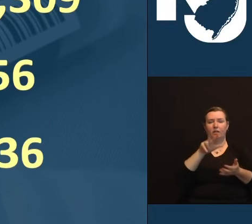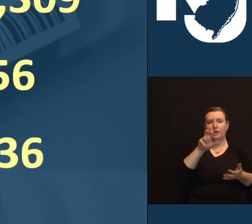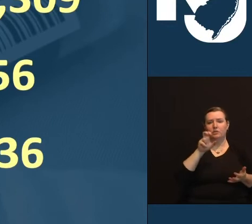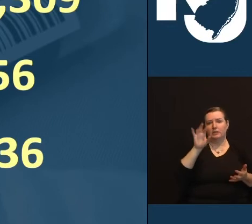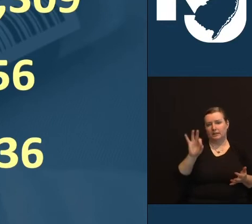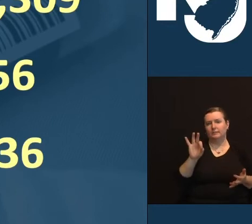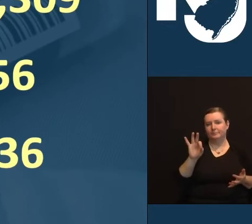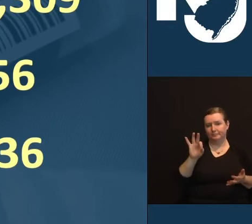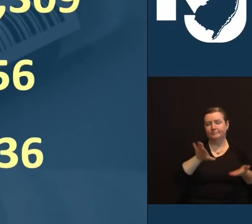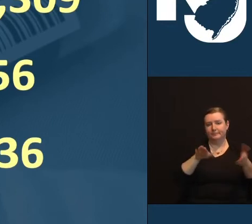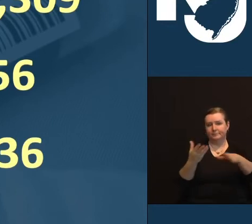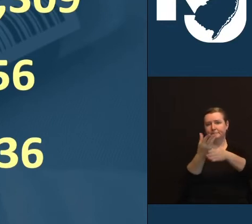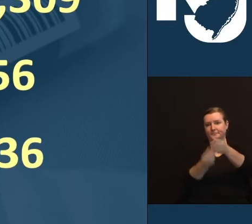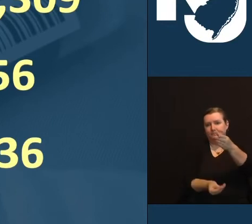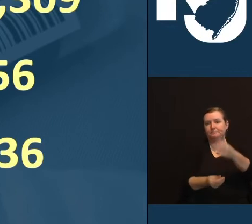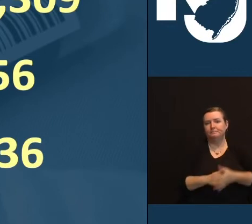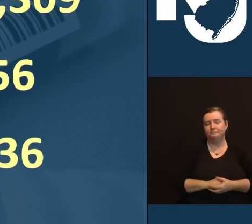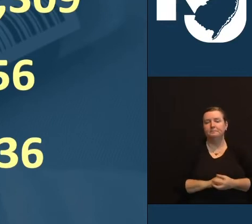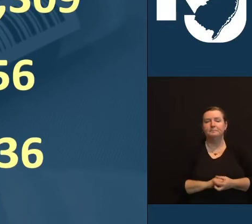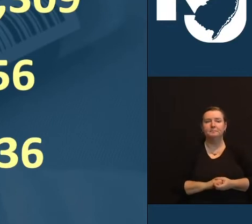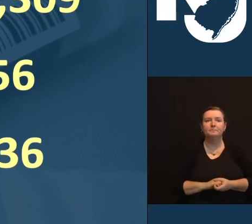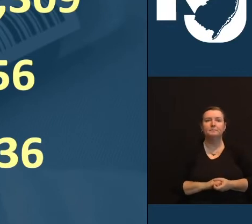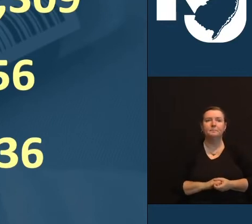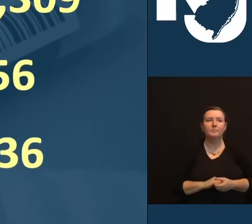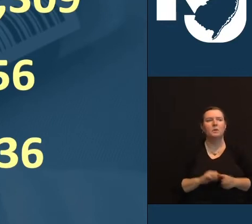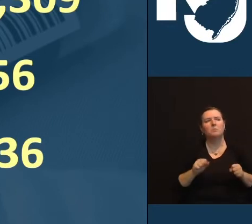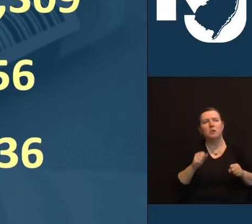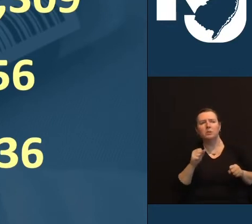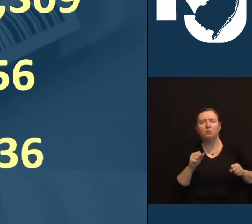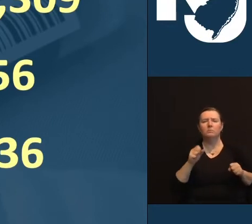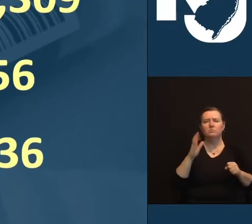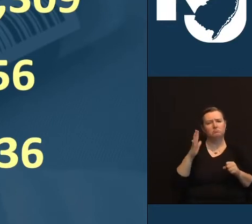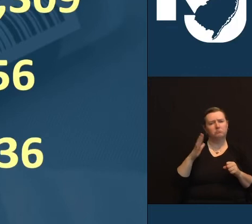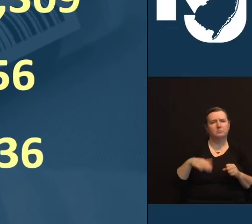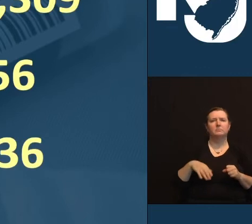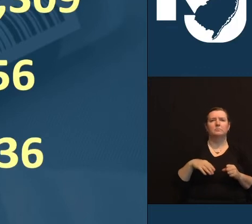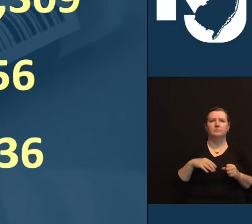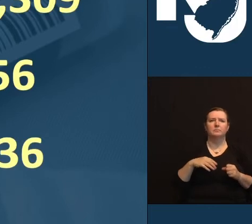15,309, and the number of probable deaths has been revised to